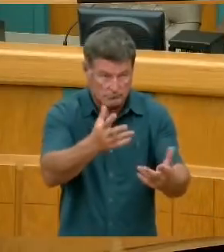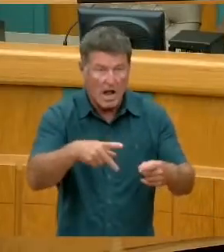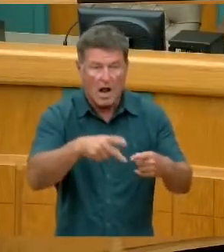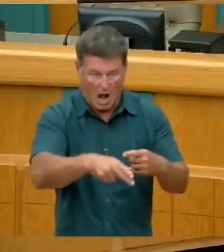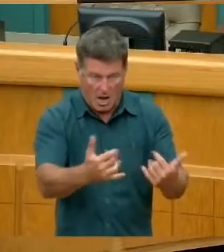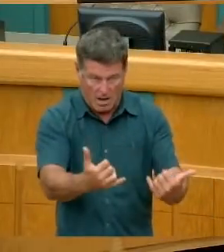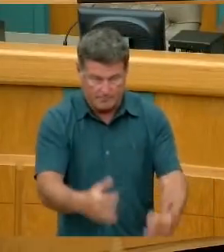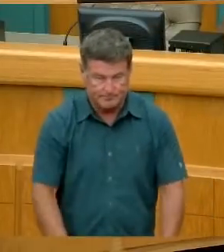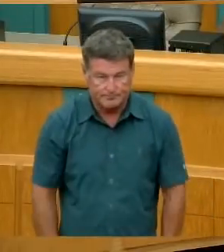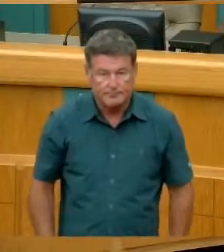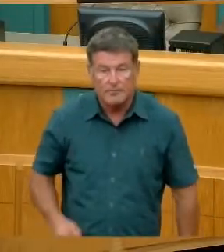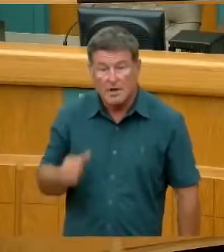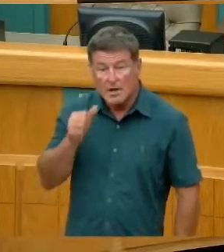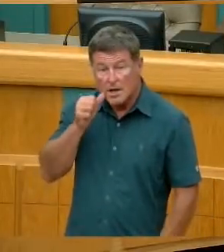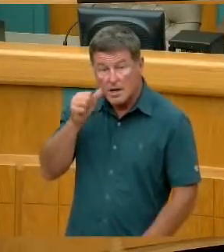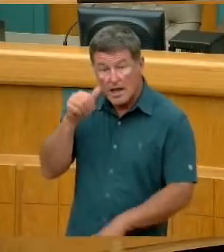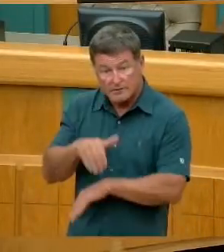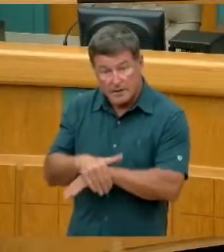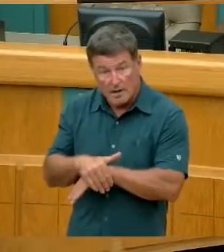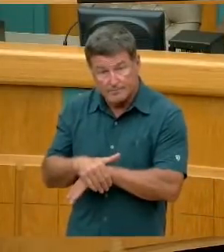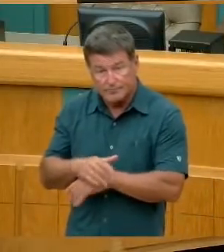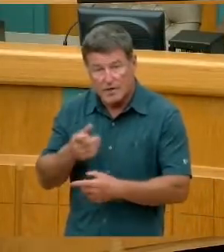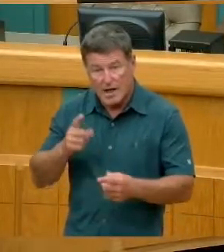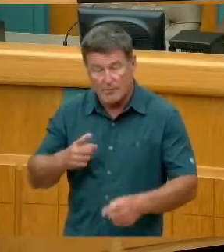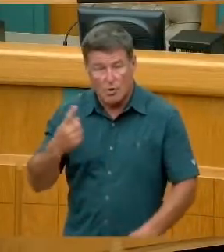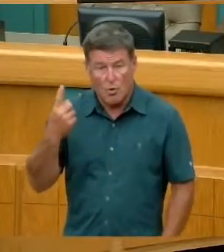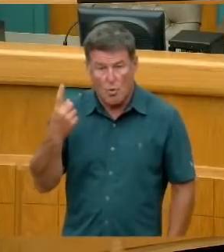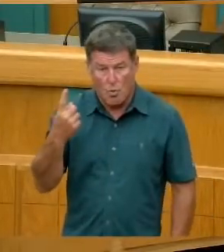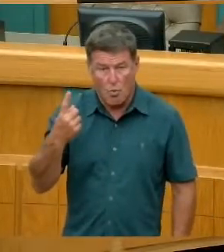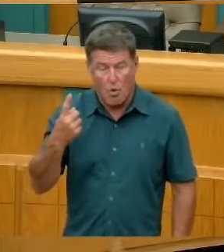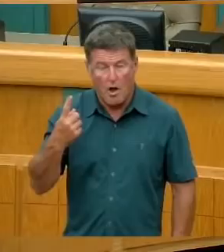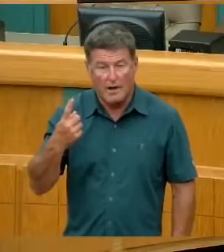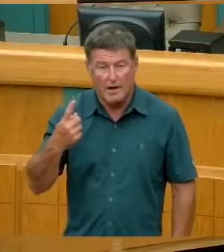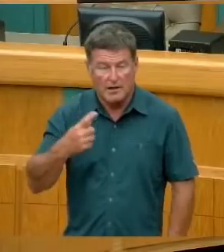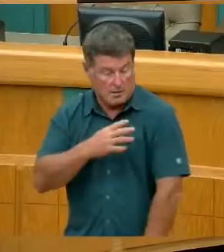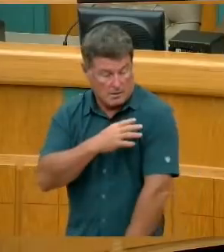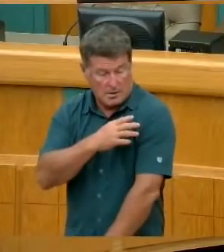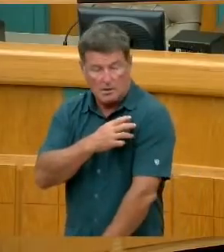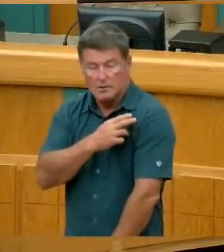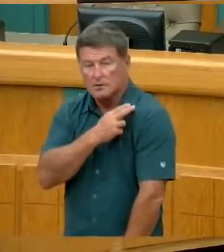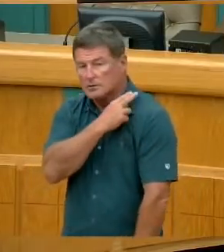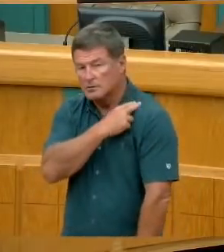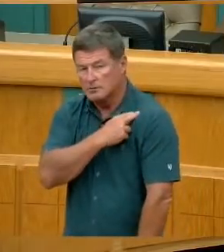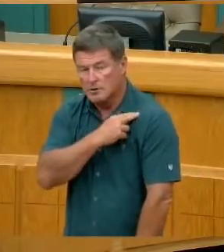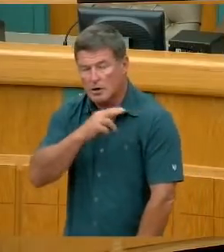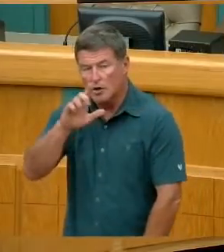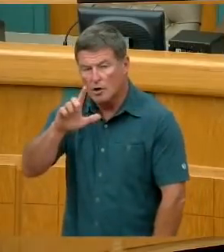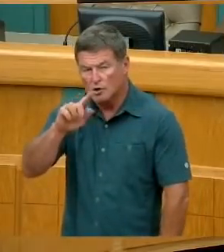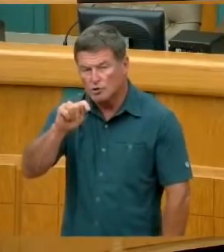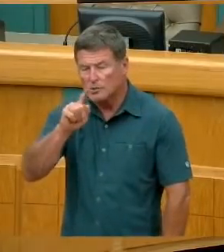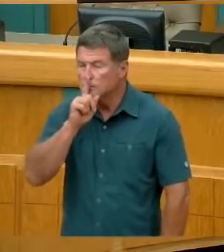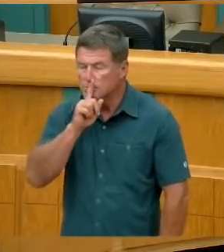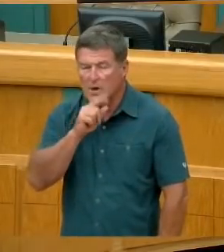we know last night we lost one of our senior police officers,